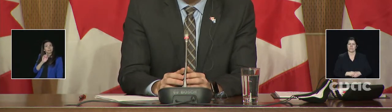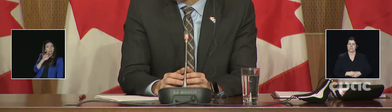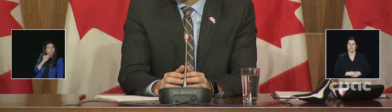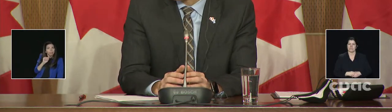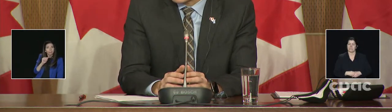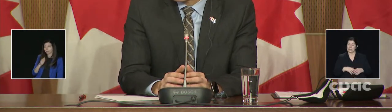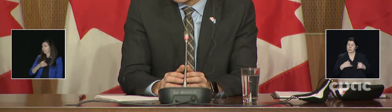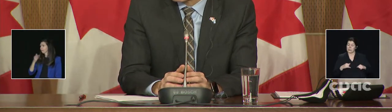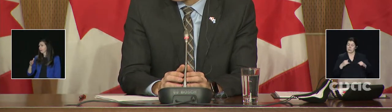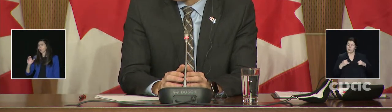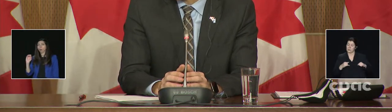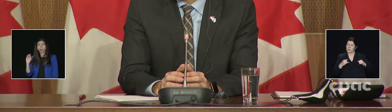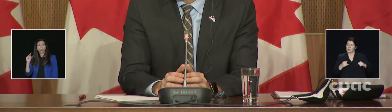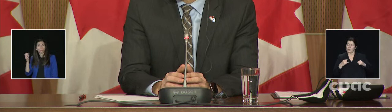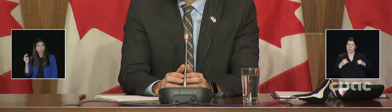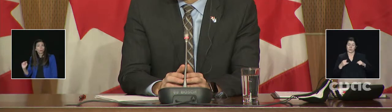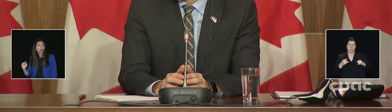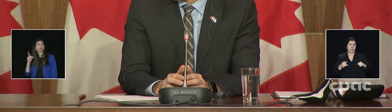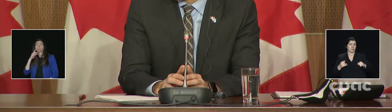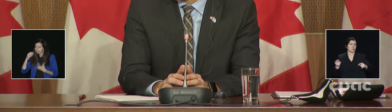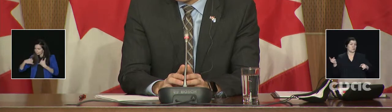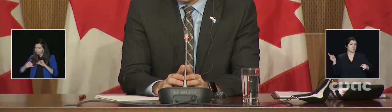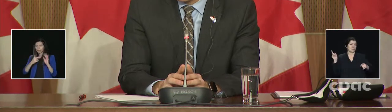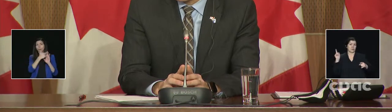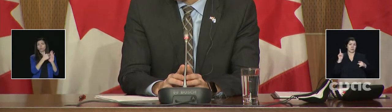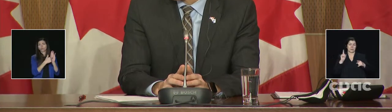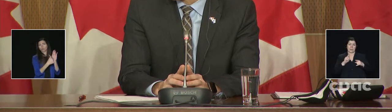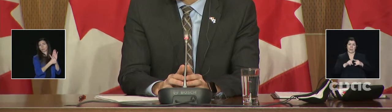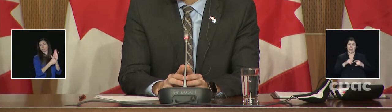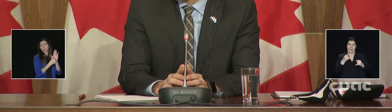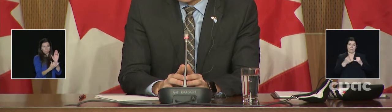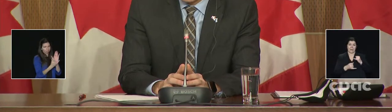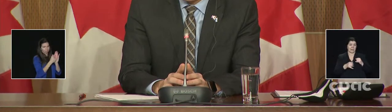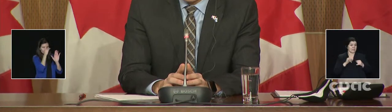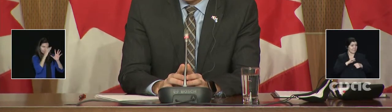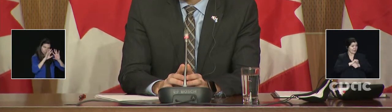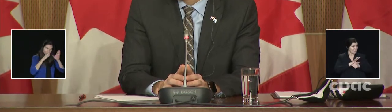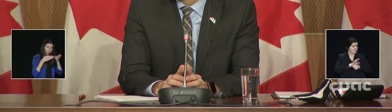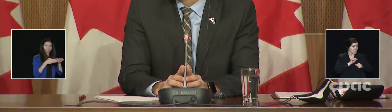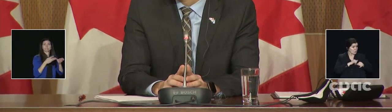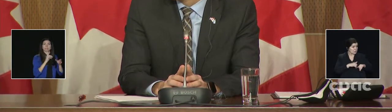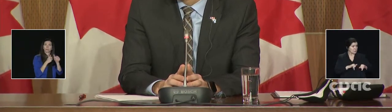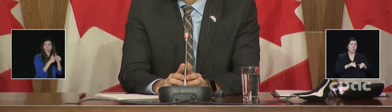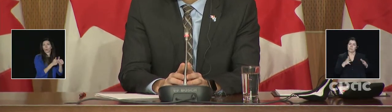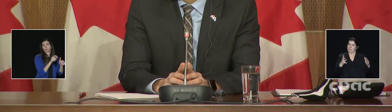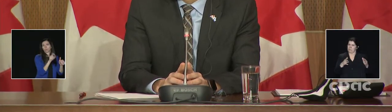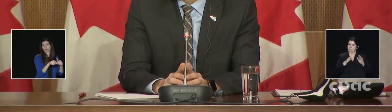I might turn to Dr. Tam just to say whether Dr. Tam have said something that he would have said otherwise.